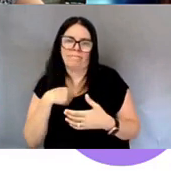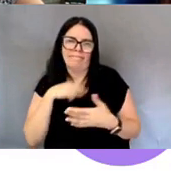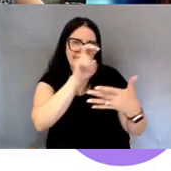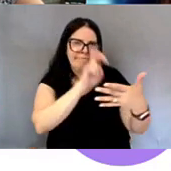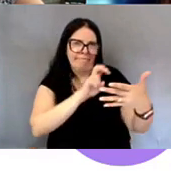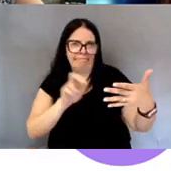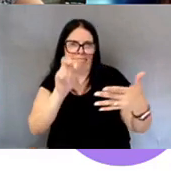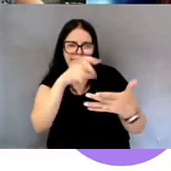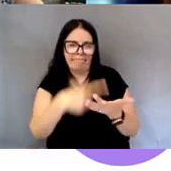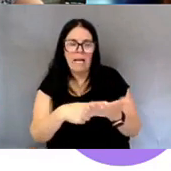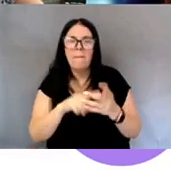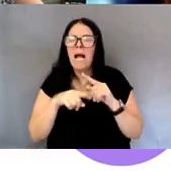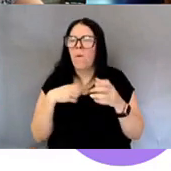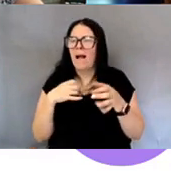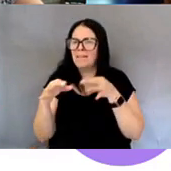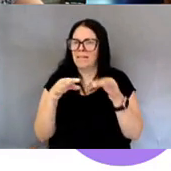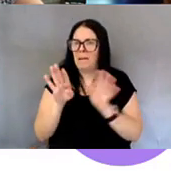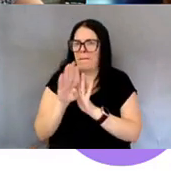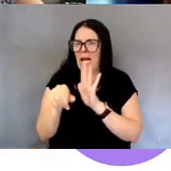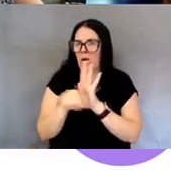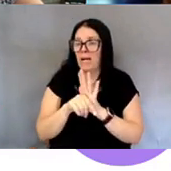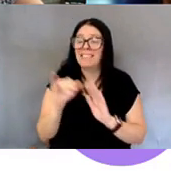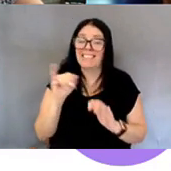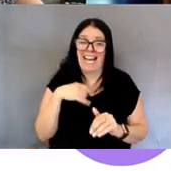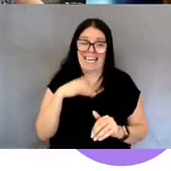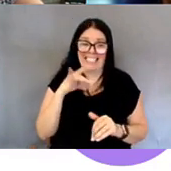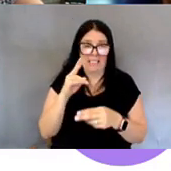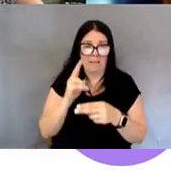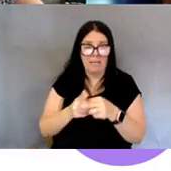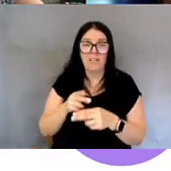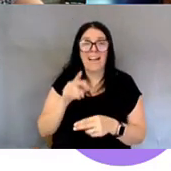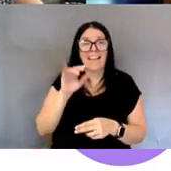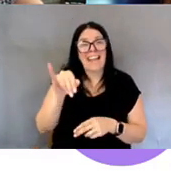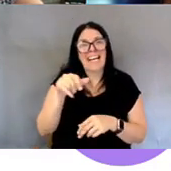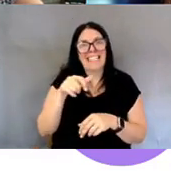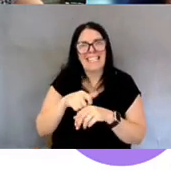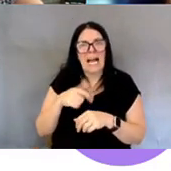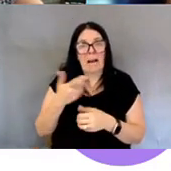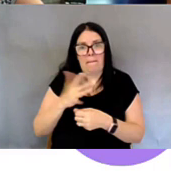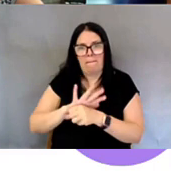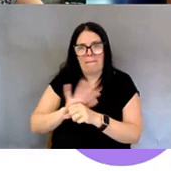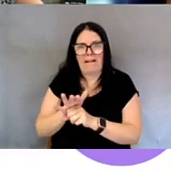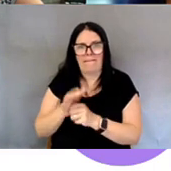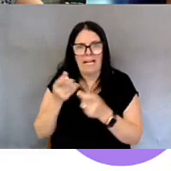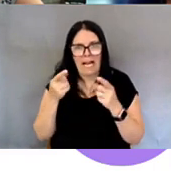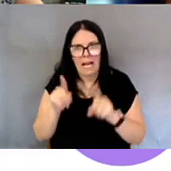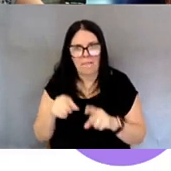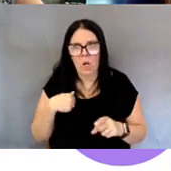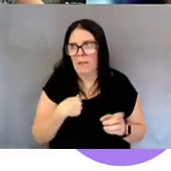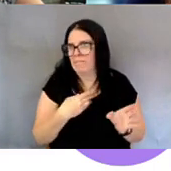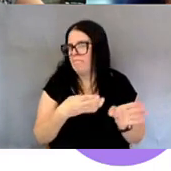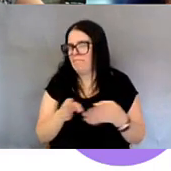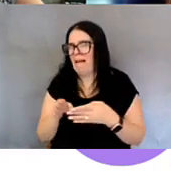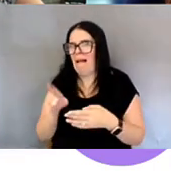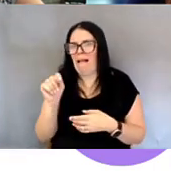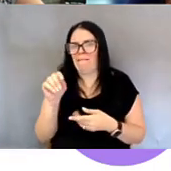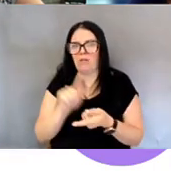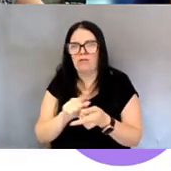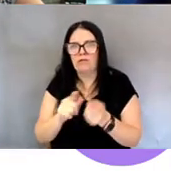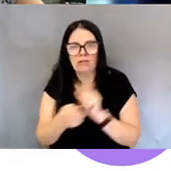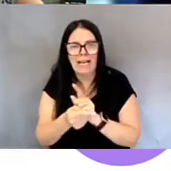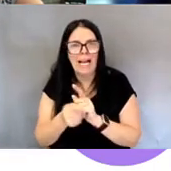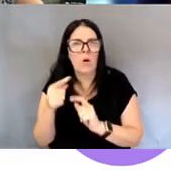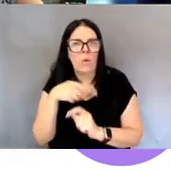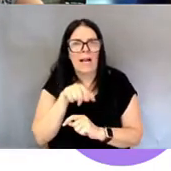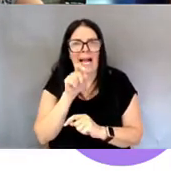give you the background. As we've said, there was a pandemic pivot. There was an urgent pivot to